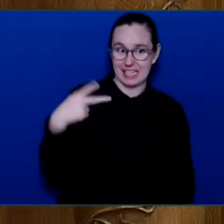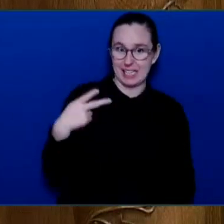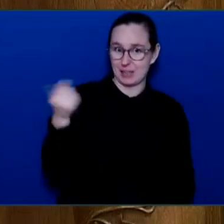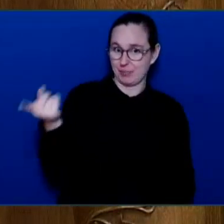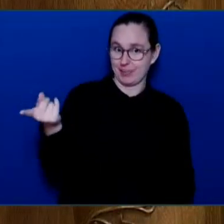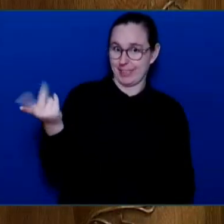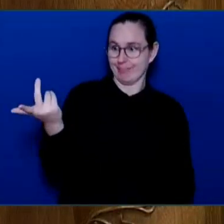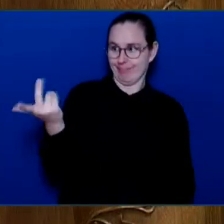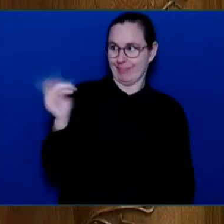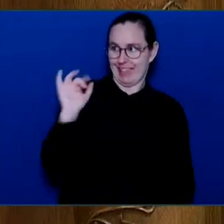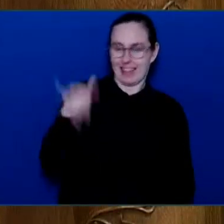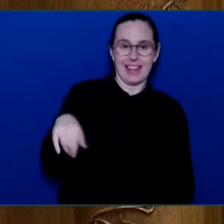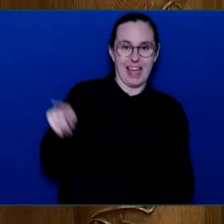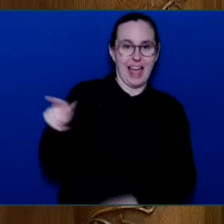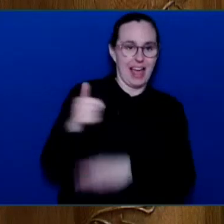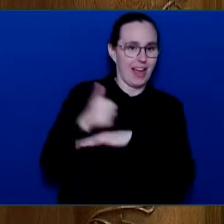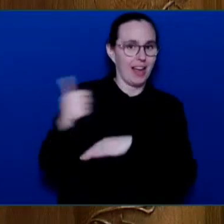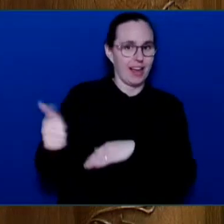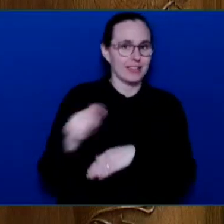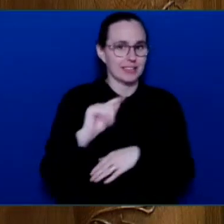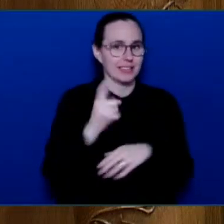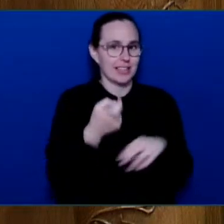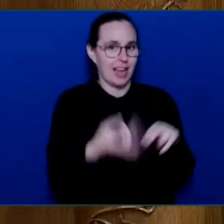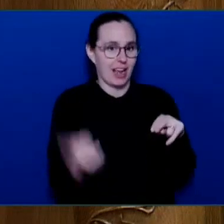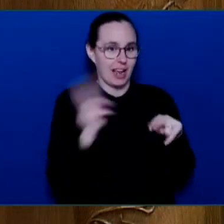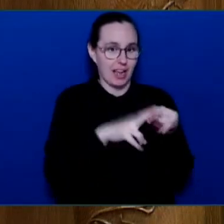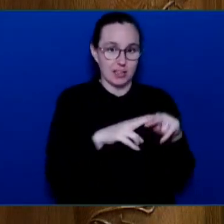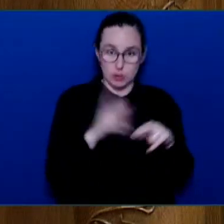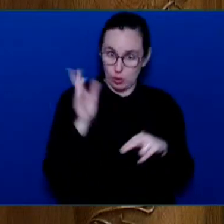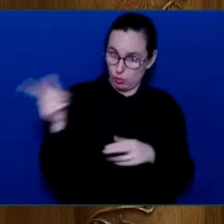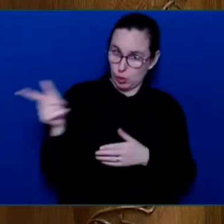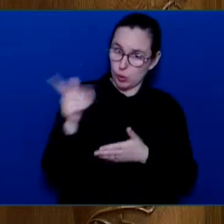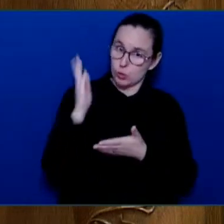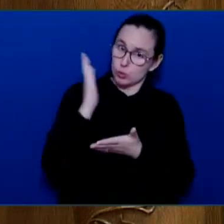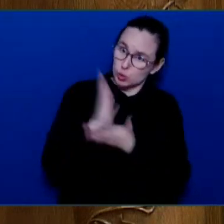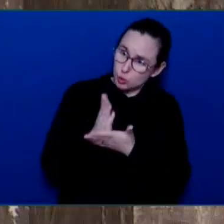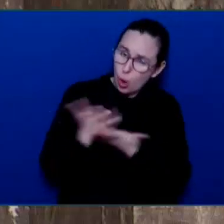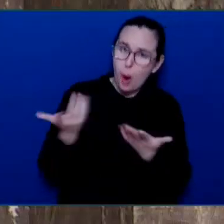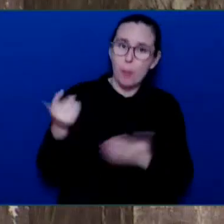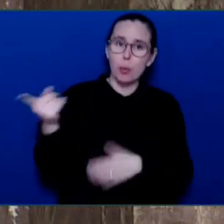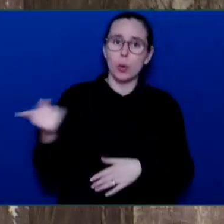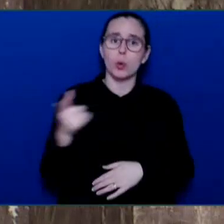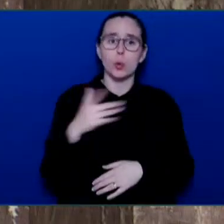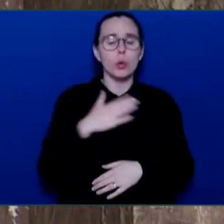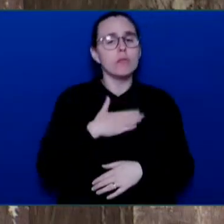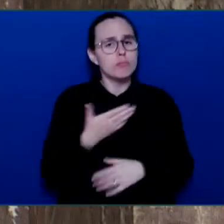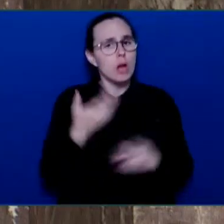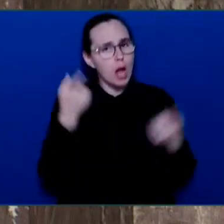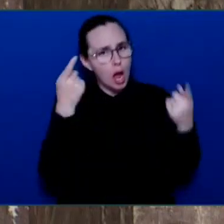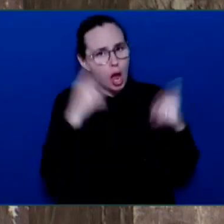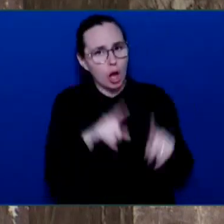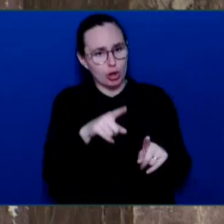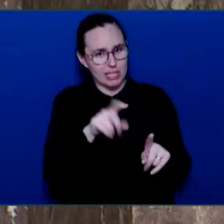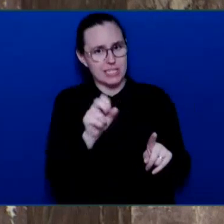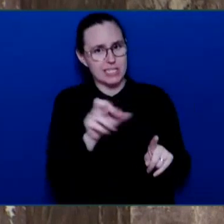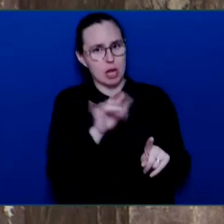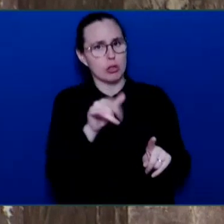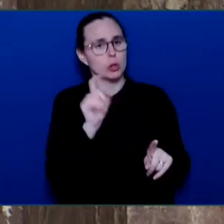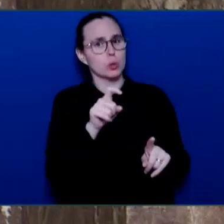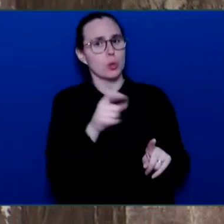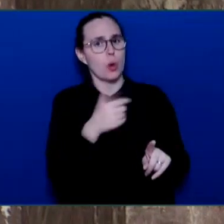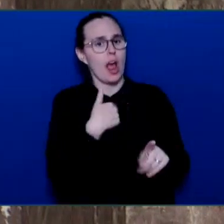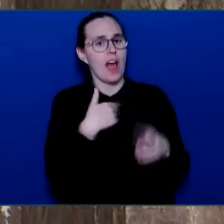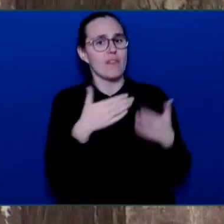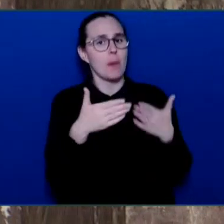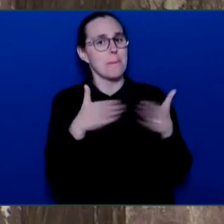Opposition House Leader. Thank you so much. Government House Leader. Thank you, Mr. Speaker. I appreciate it. Thanks to the member for the question. We have canvassed this